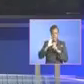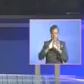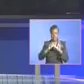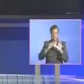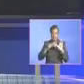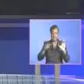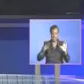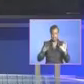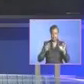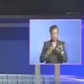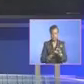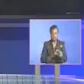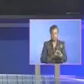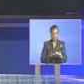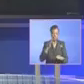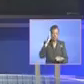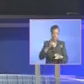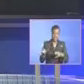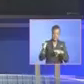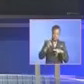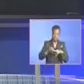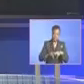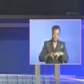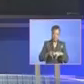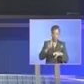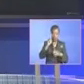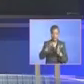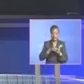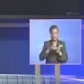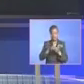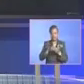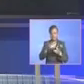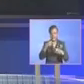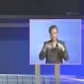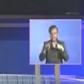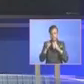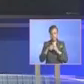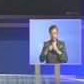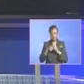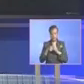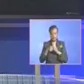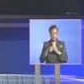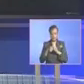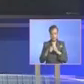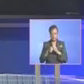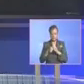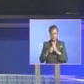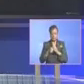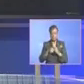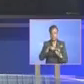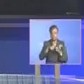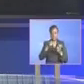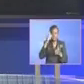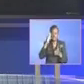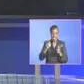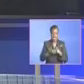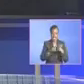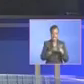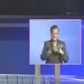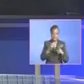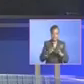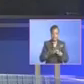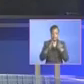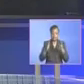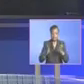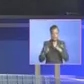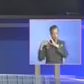least 1,000 persons in the coming months. This addition, according to officials, will be realized as the mega resort prepares to open two other major